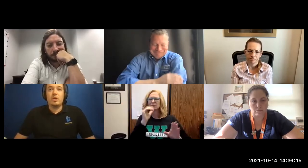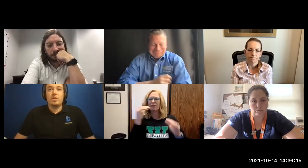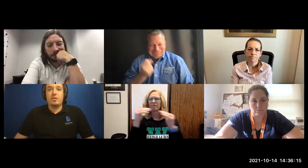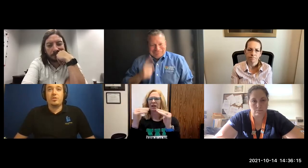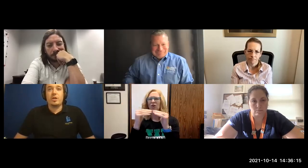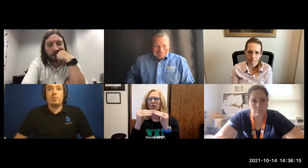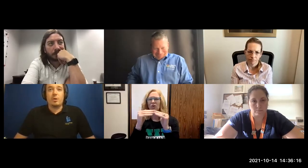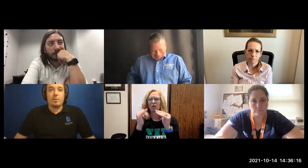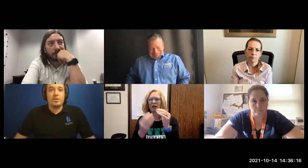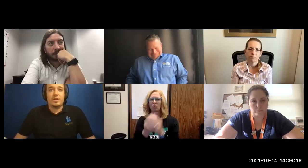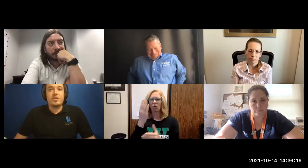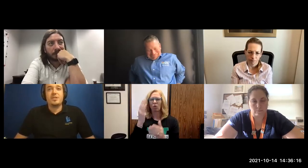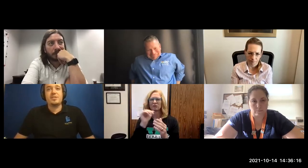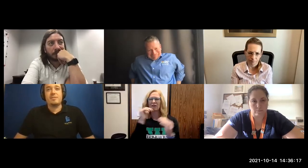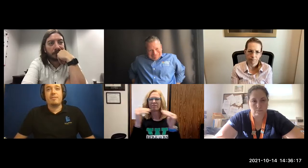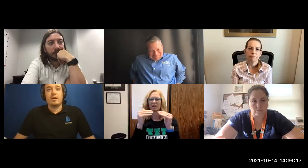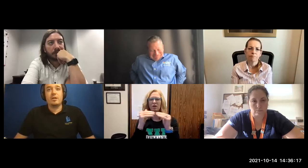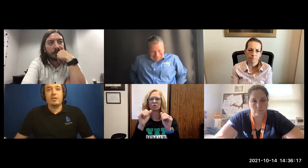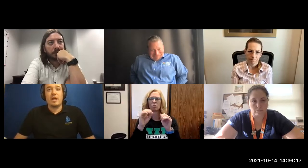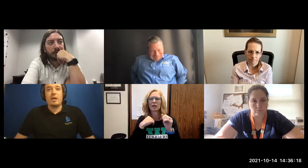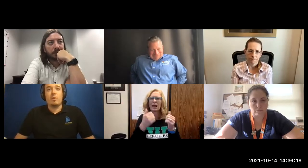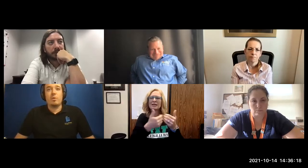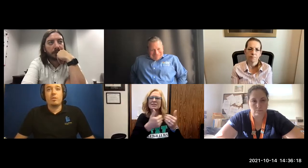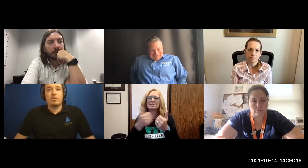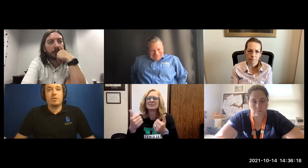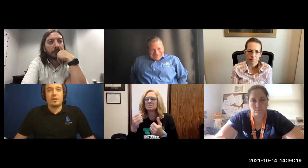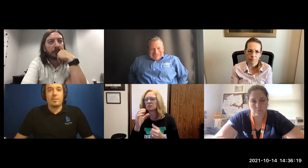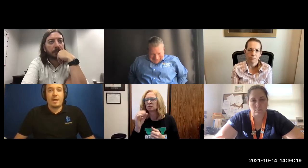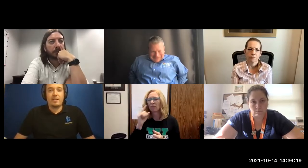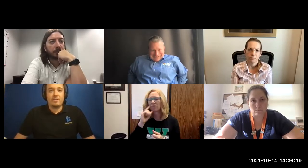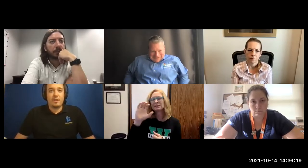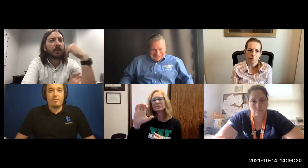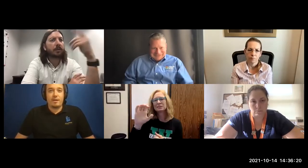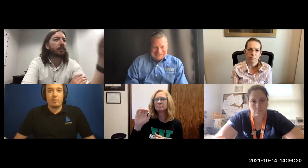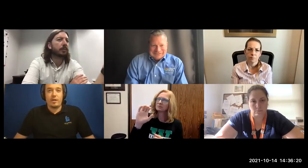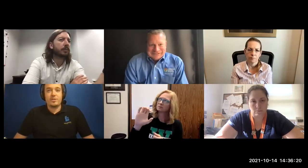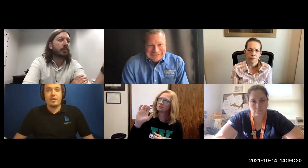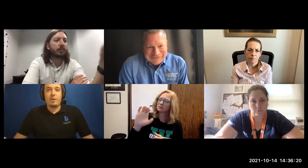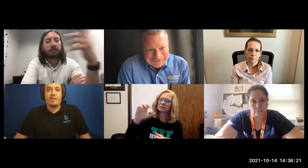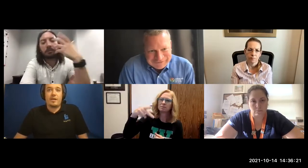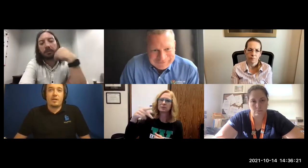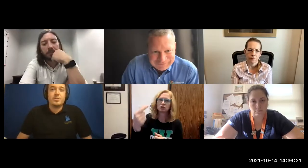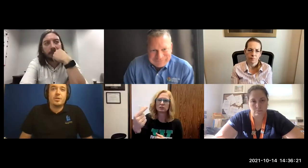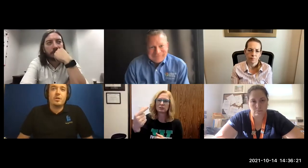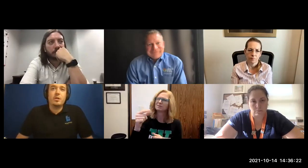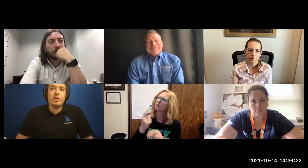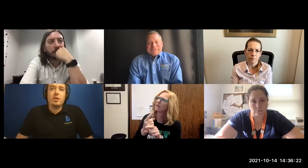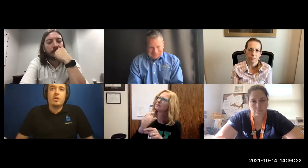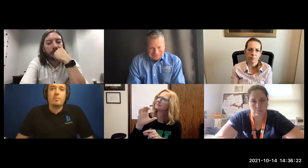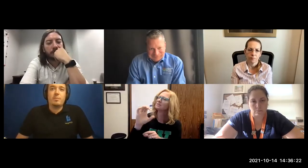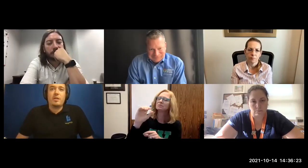to the general population. It just doesn't seem fair. That growth doesn't come back in a fair way. So I think breaking that down is